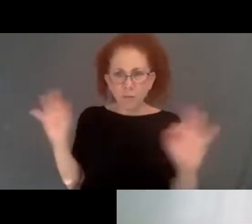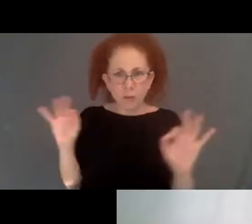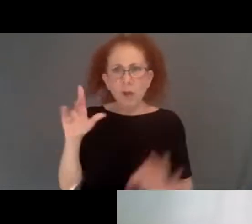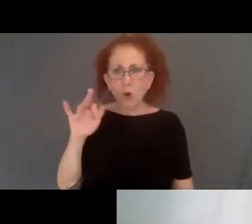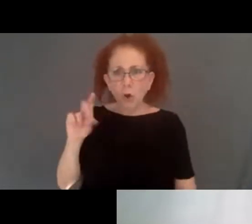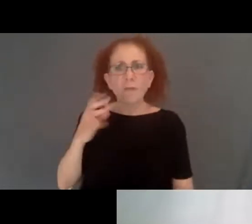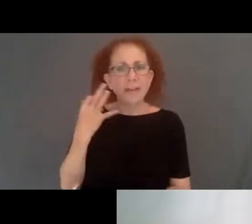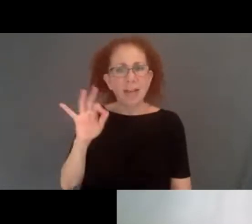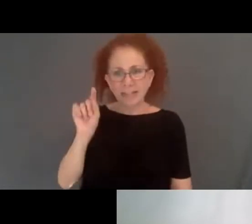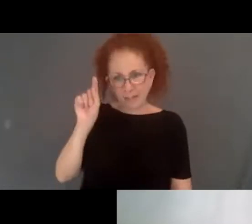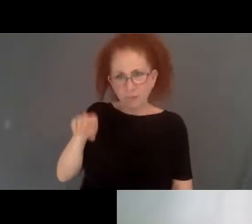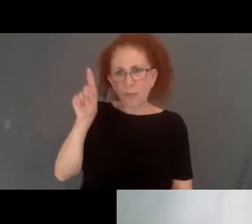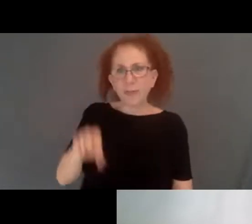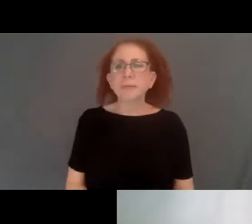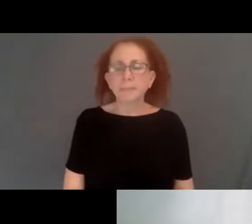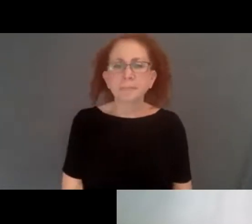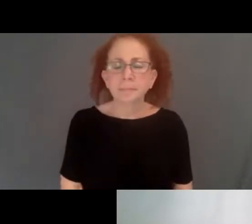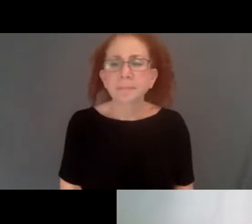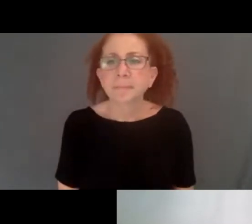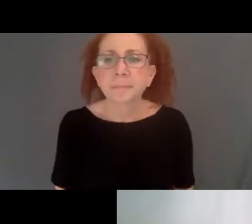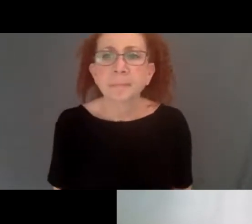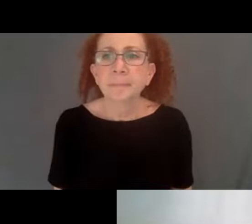COVID-19 testing sites, to be sure.